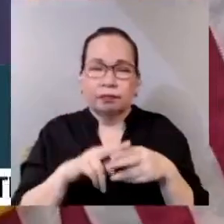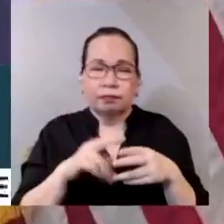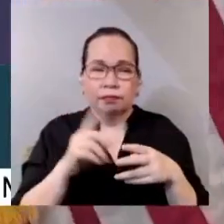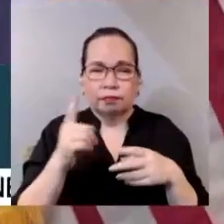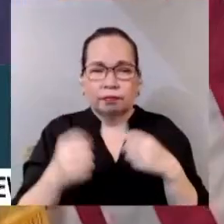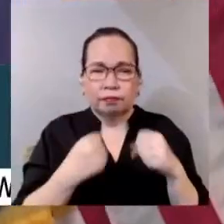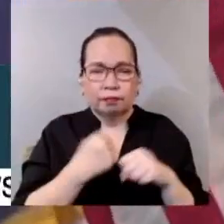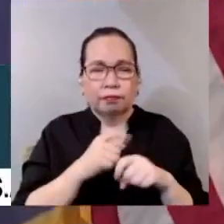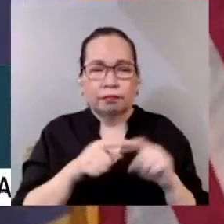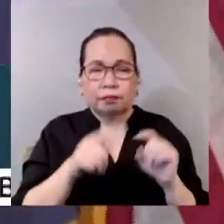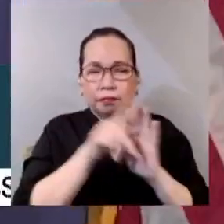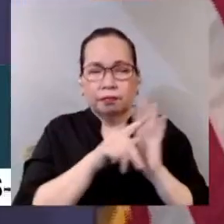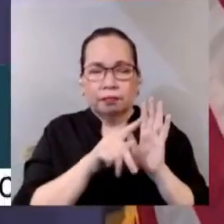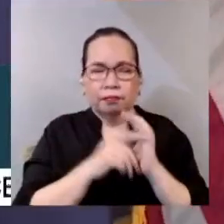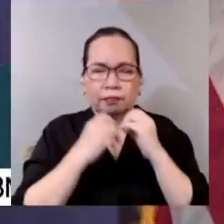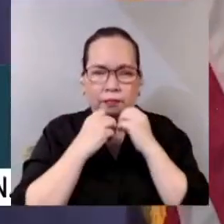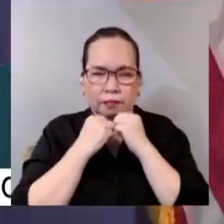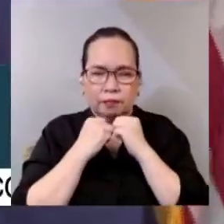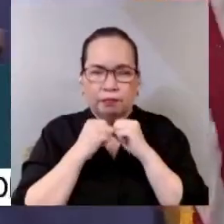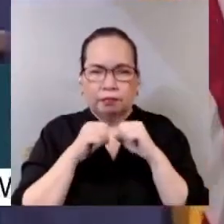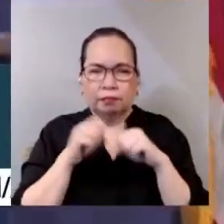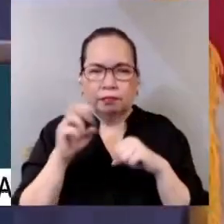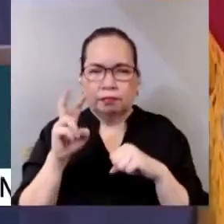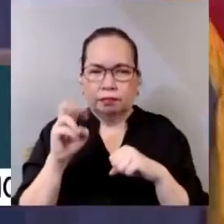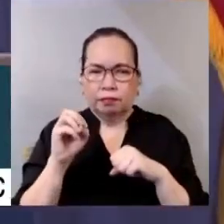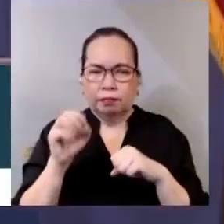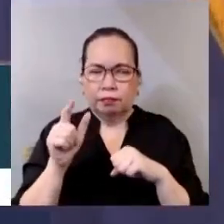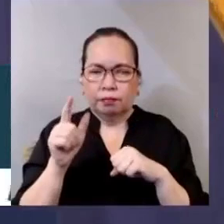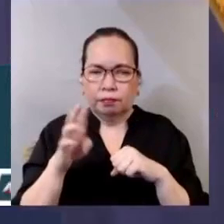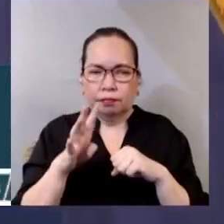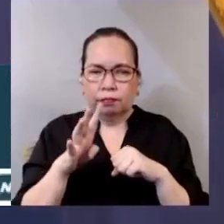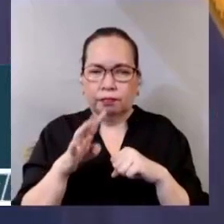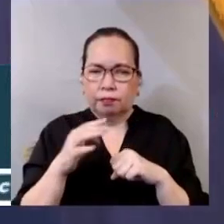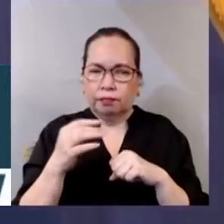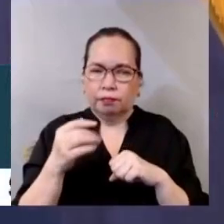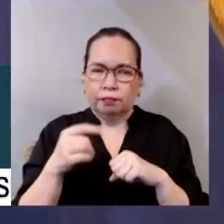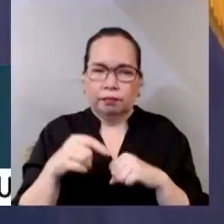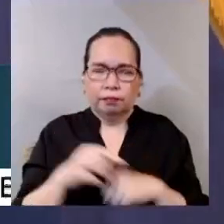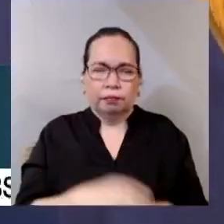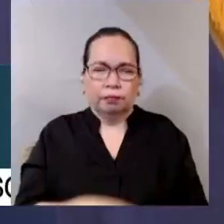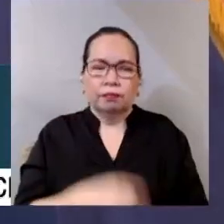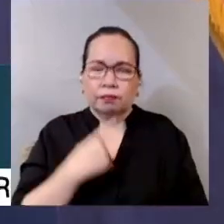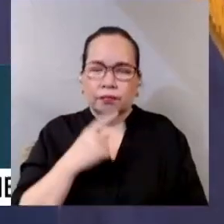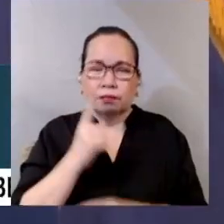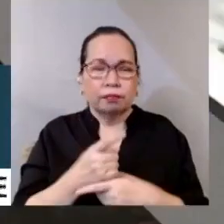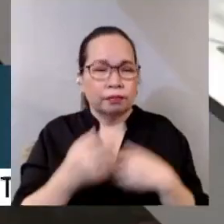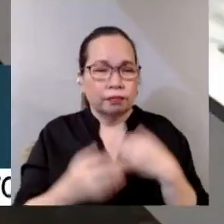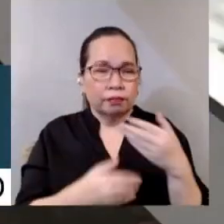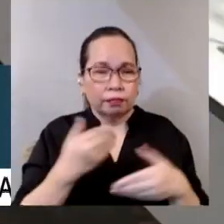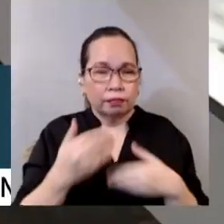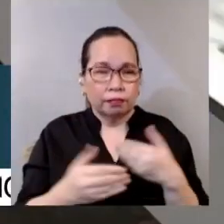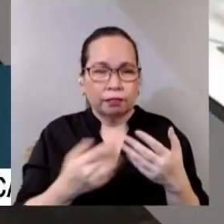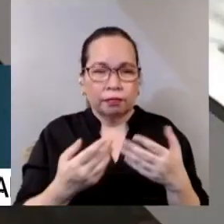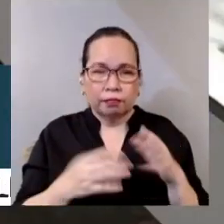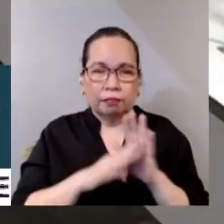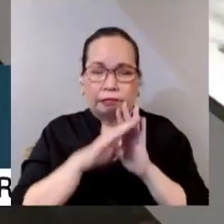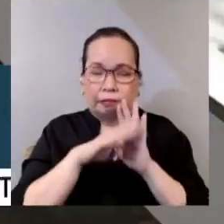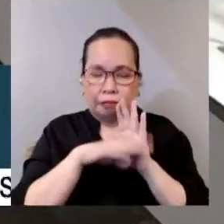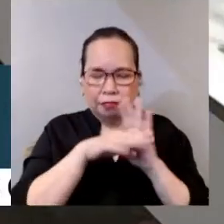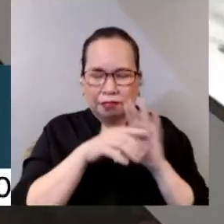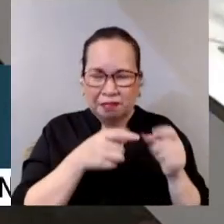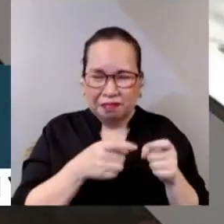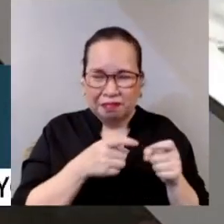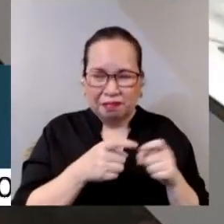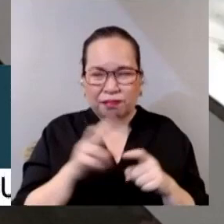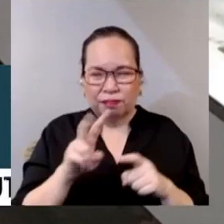remain tight through 2024. Fed Chairman Jerome Powell admits the process of getting inflation sustainably down to 2%